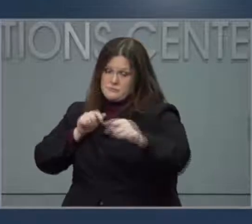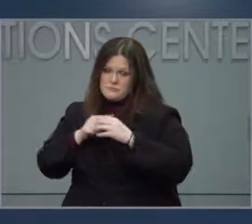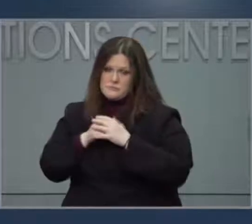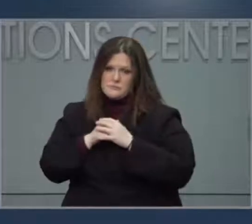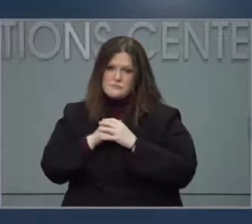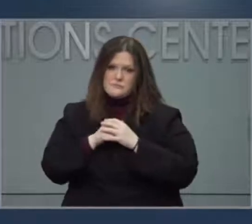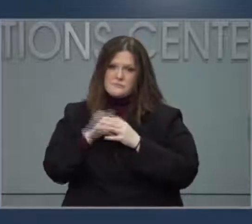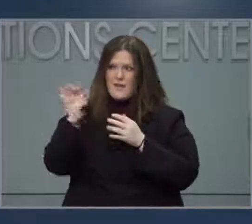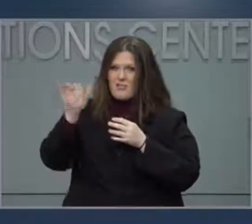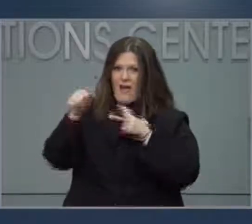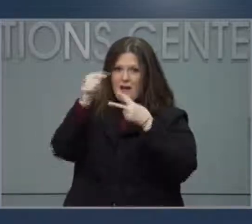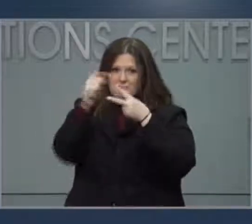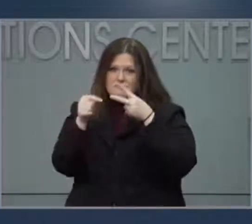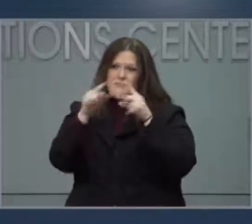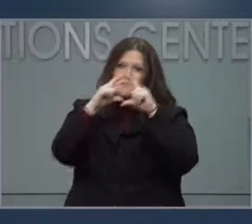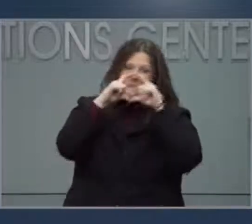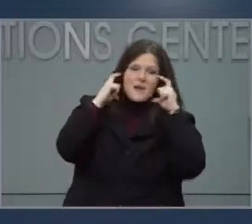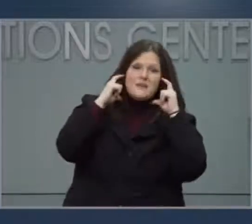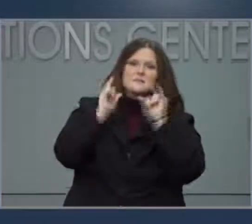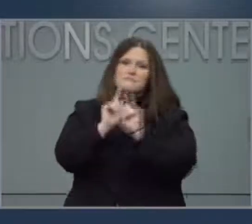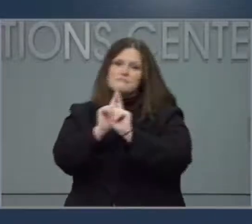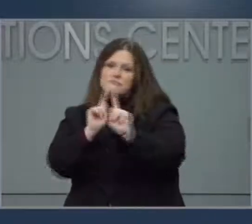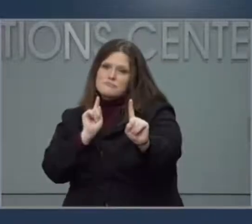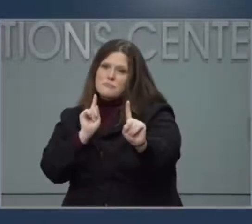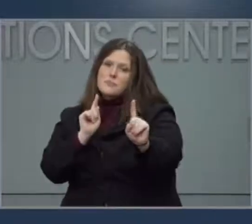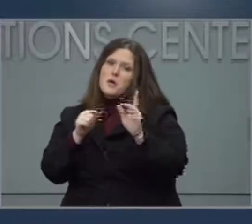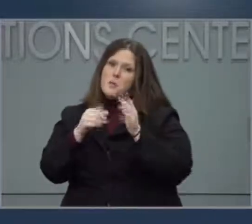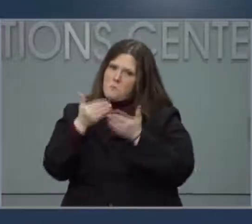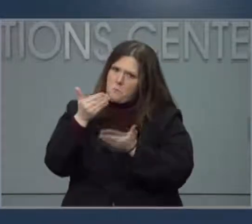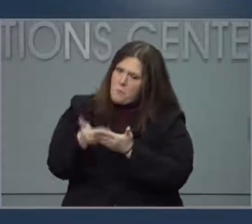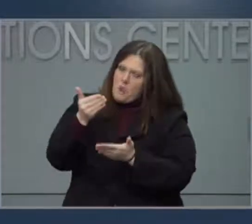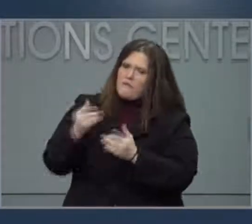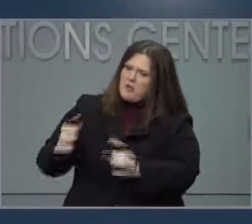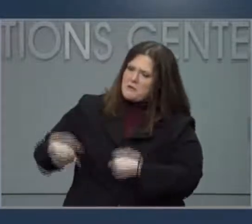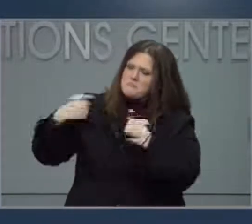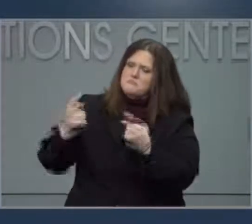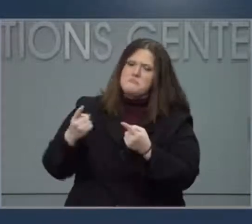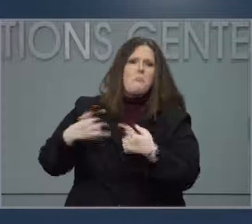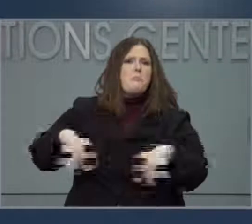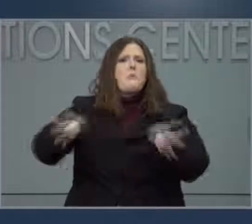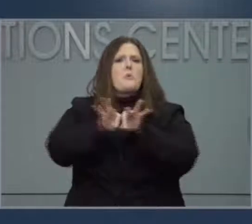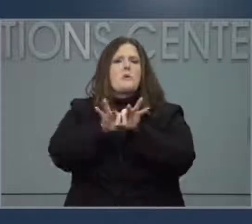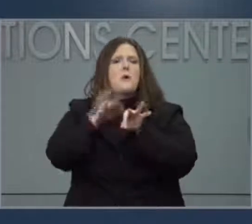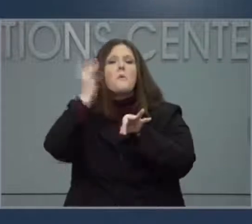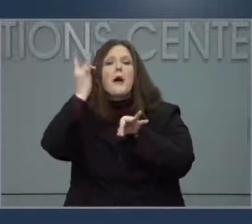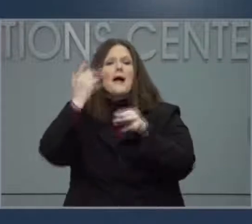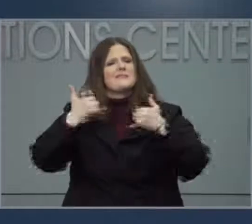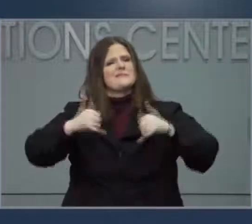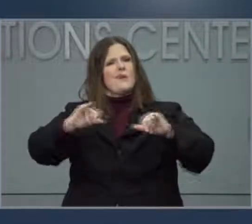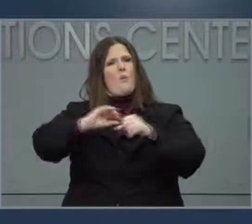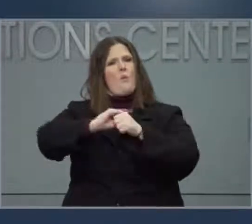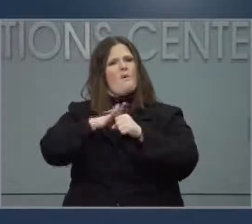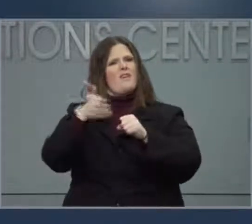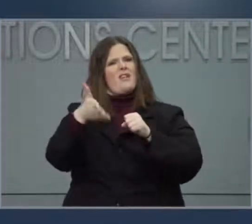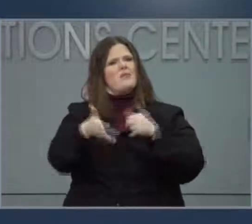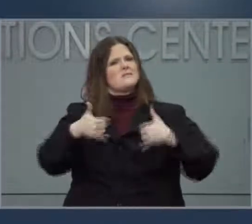proven safety protocols are vital as this virus is still here and infecting people every